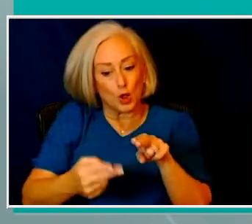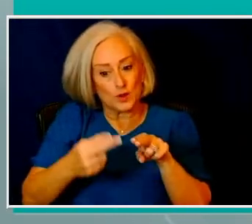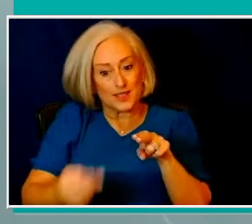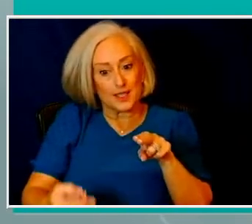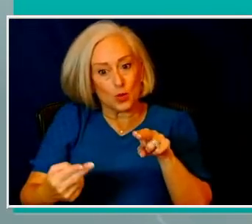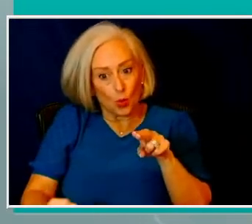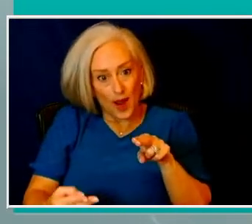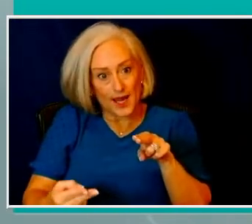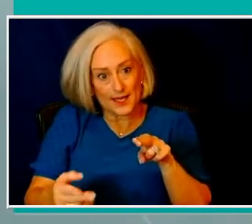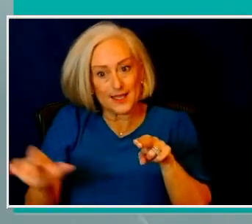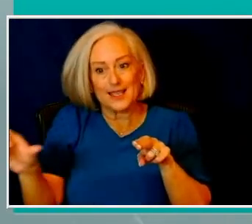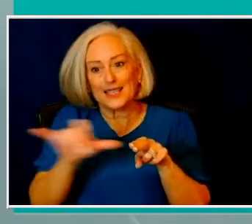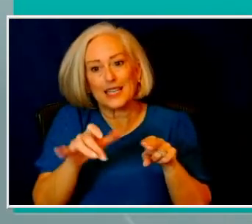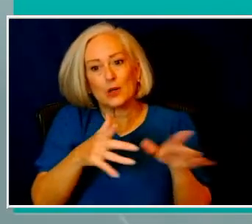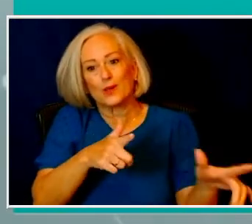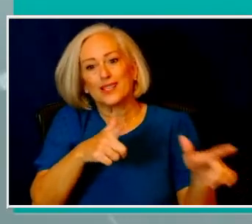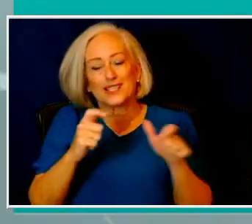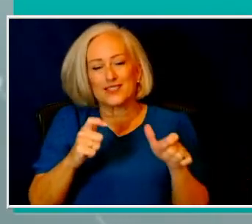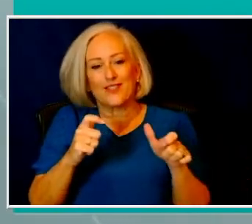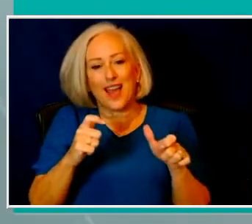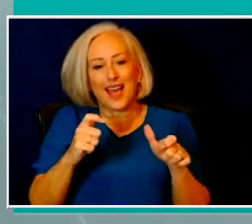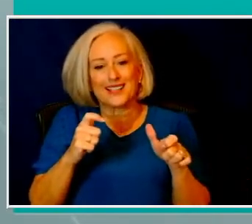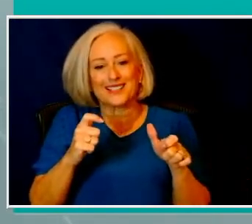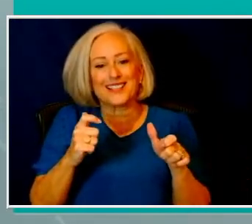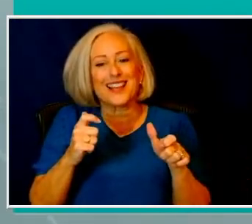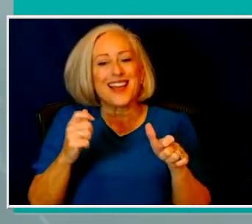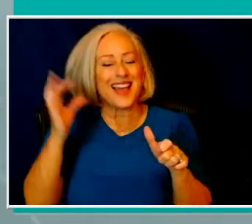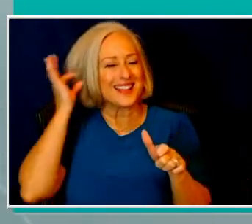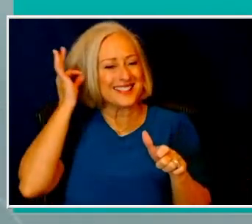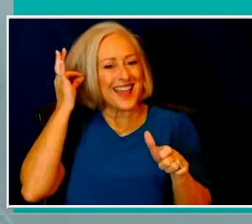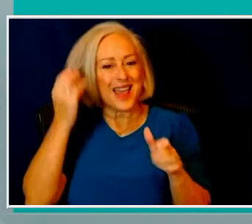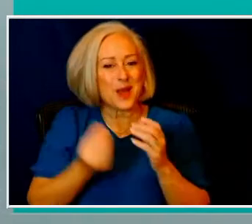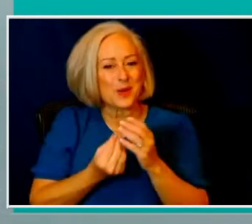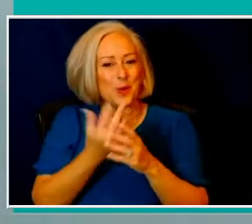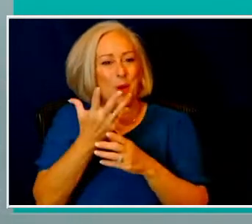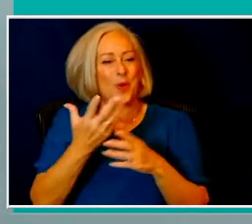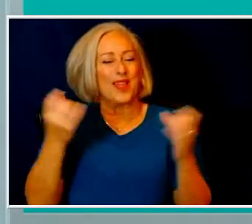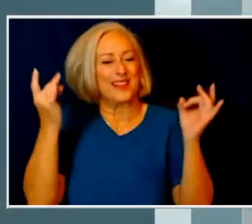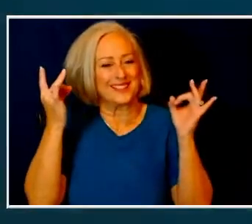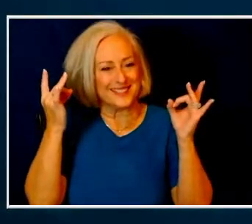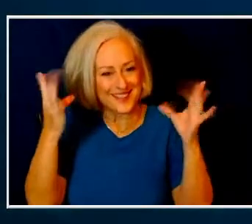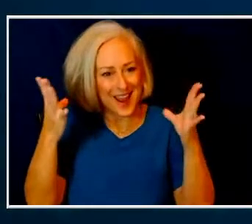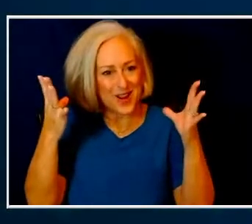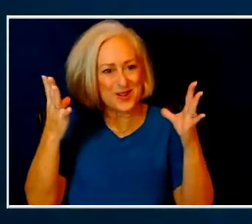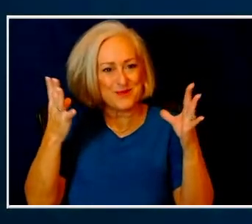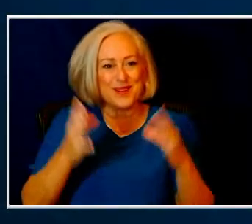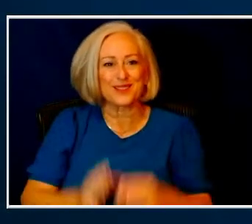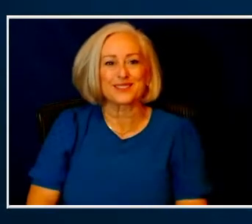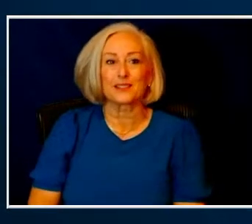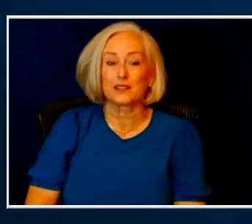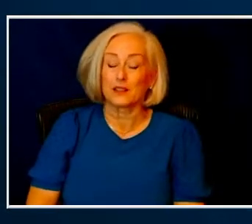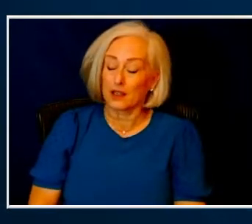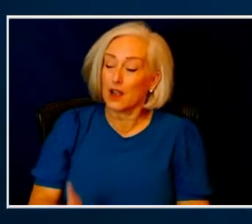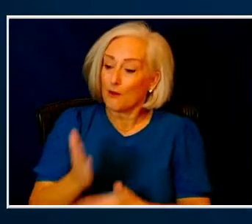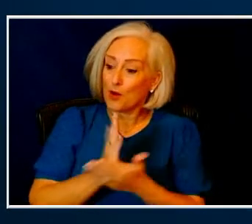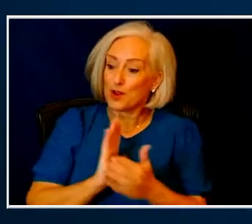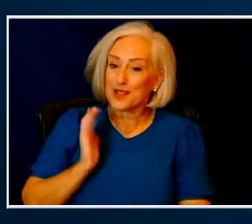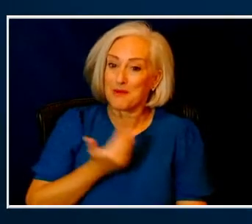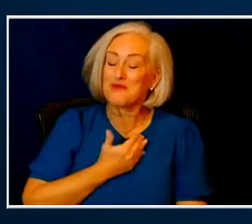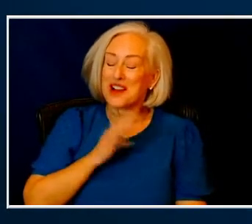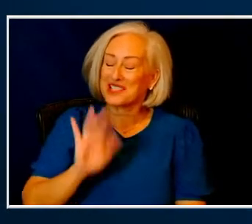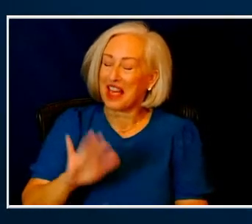as fast as growing hair. It's terrible. Or for some of us, that could be a challenge, Steve Wyman. We may not grow